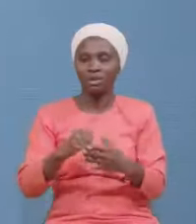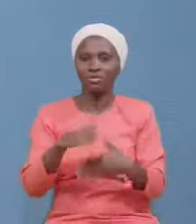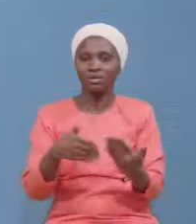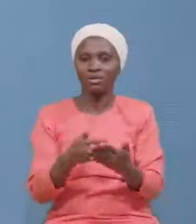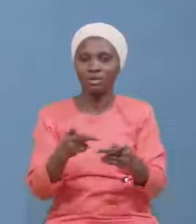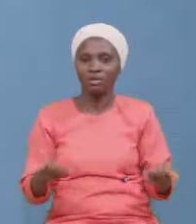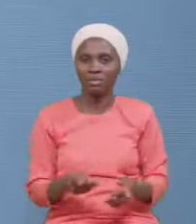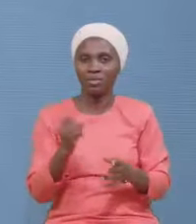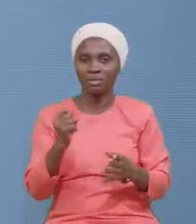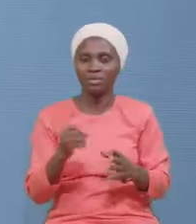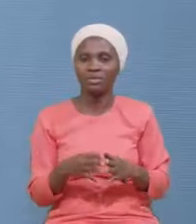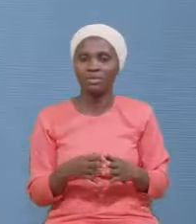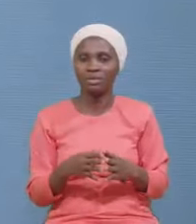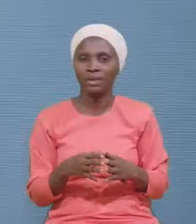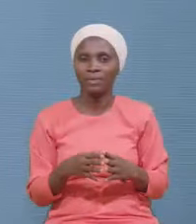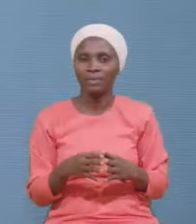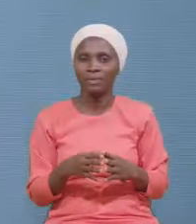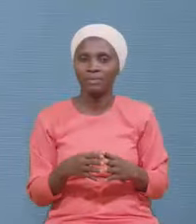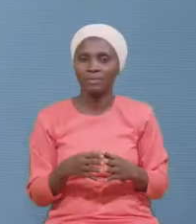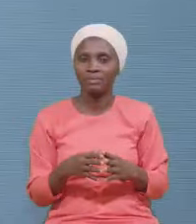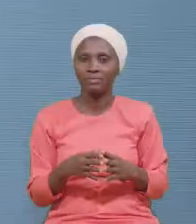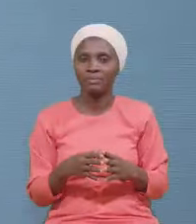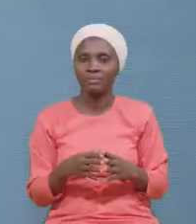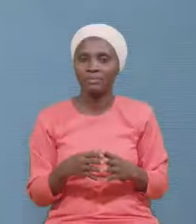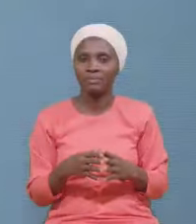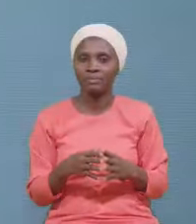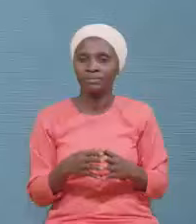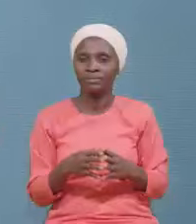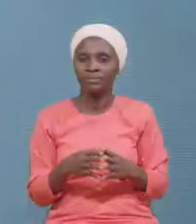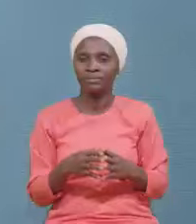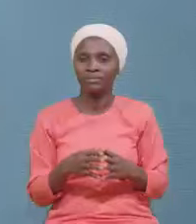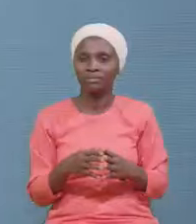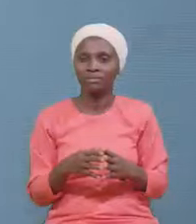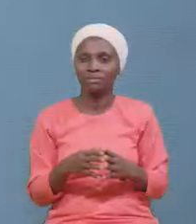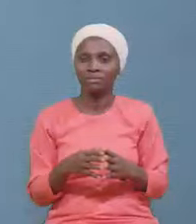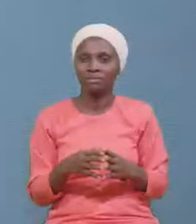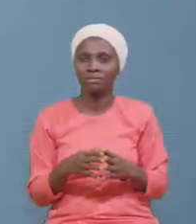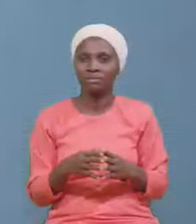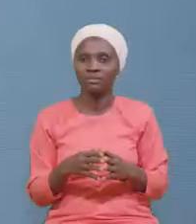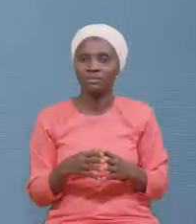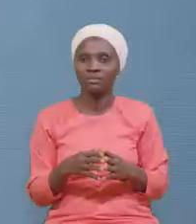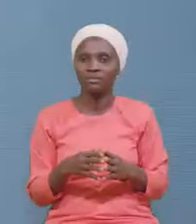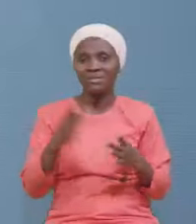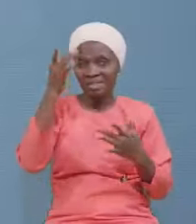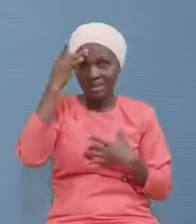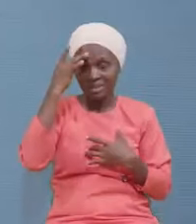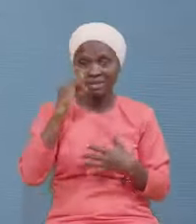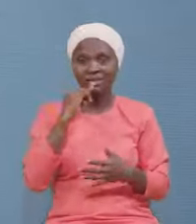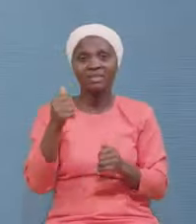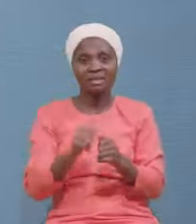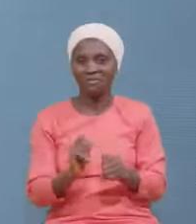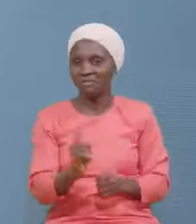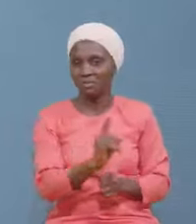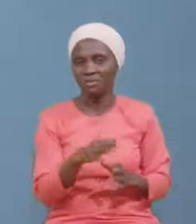nunchi swatantryanni kaliginchi vidipinche prakrutika teetamaina vaadu ayana. The sickness everywhere. Ekkadunna rogam